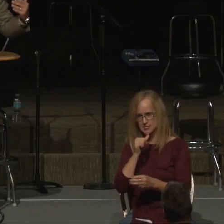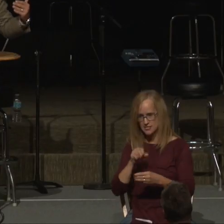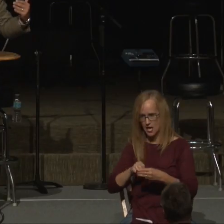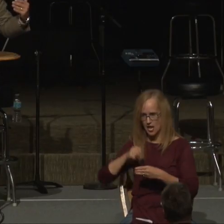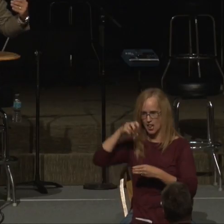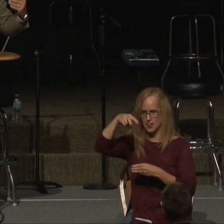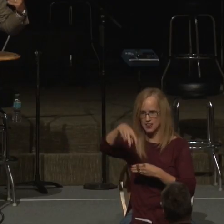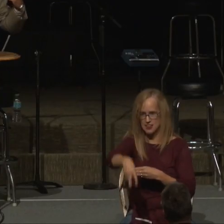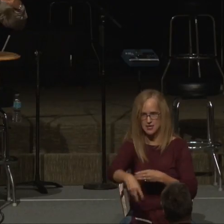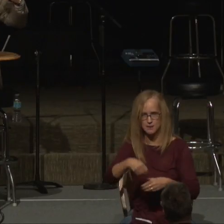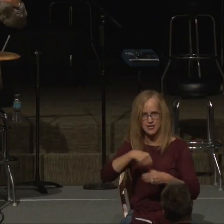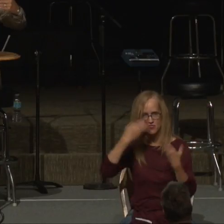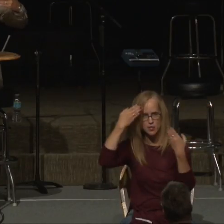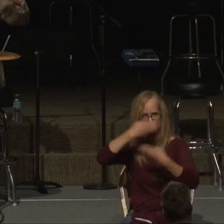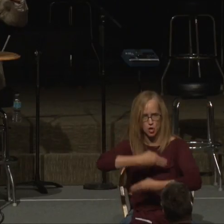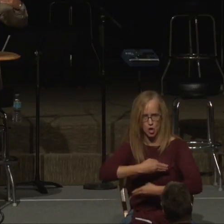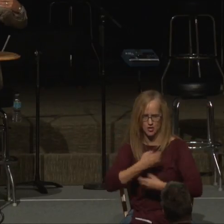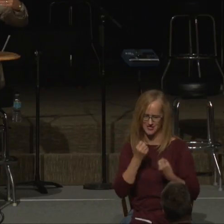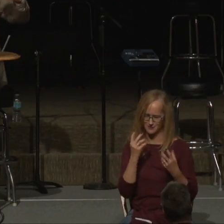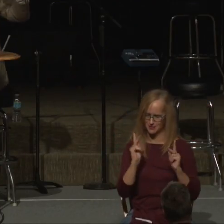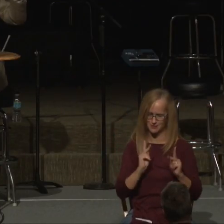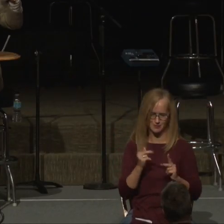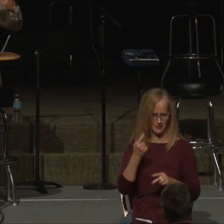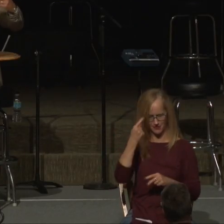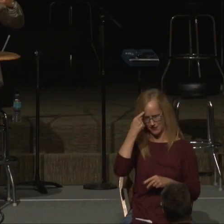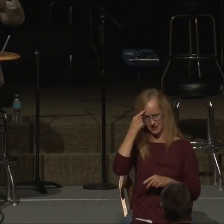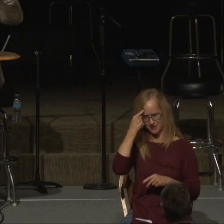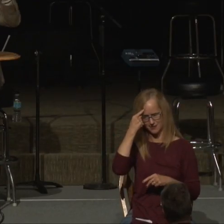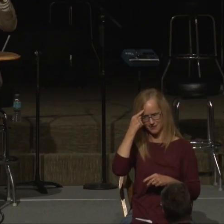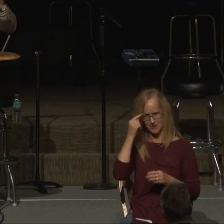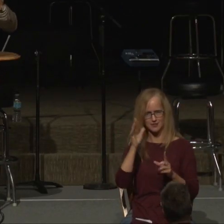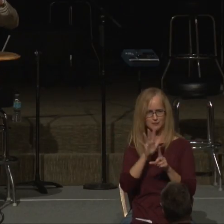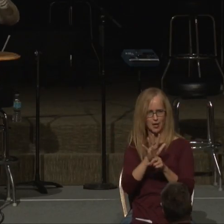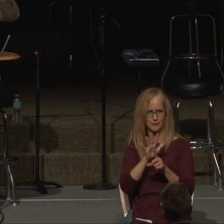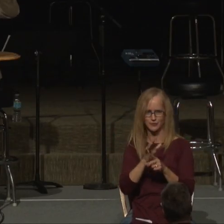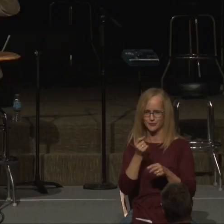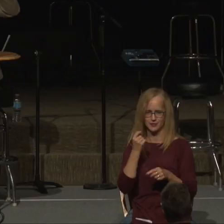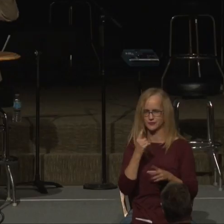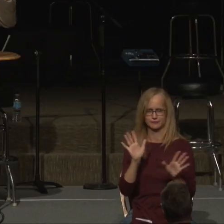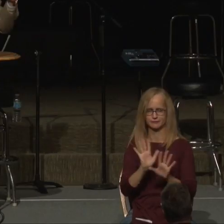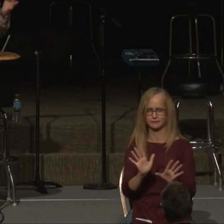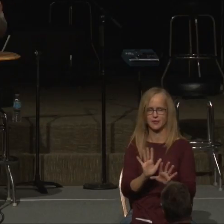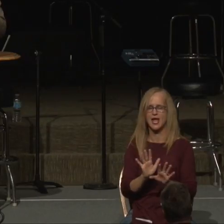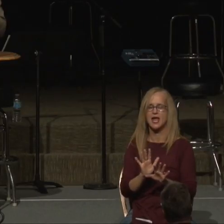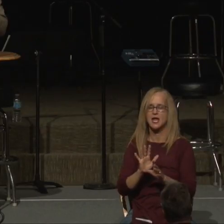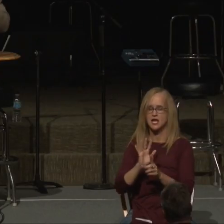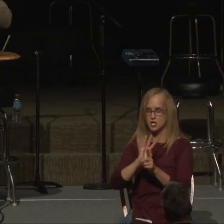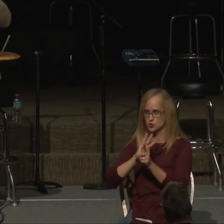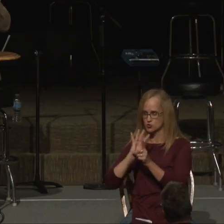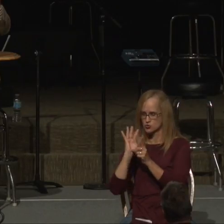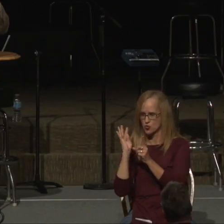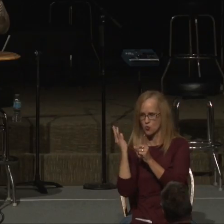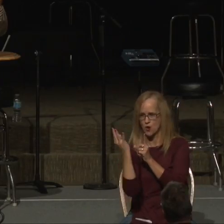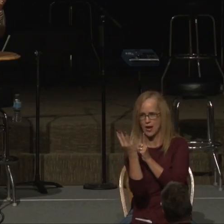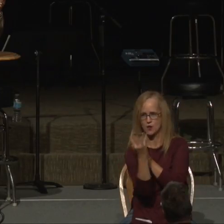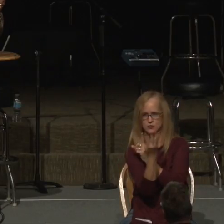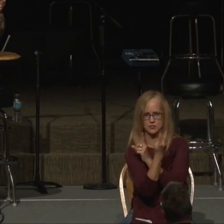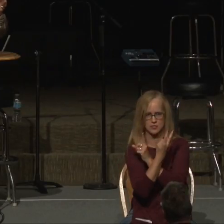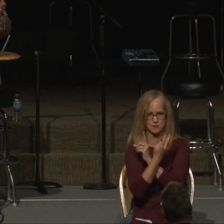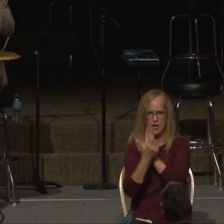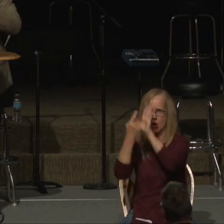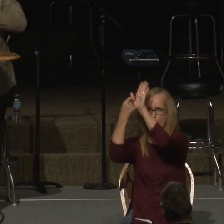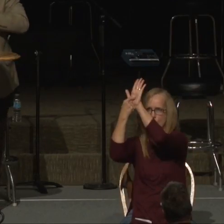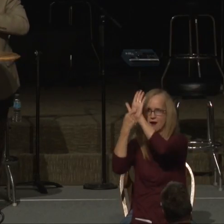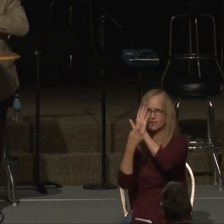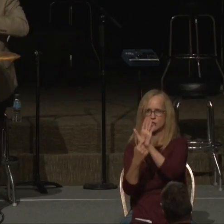the dark, as so many people think, that is popular to understand. It is surrounded by all kinds of